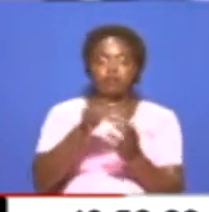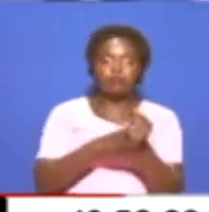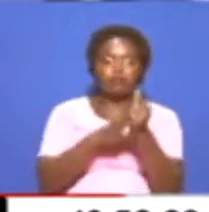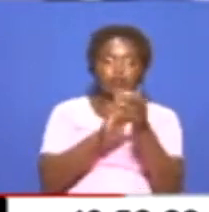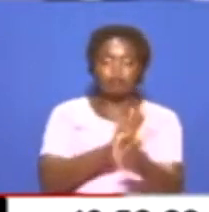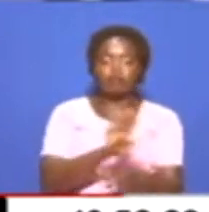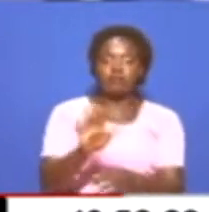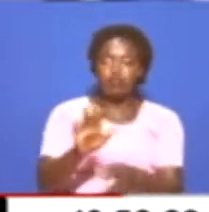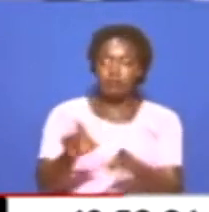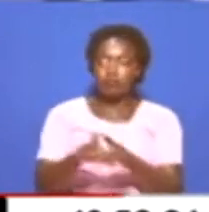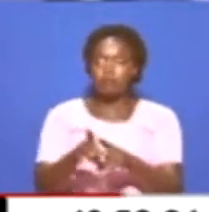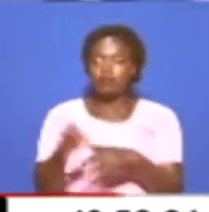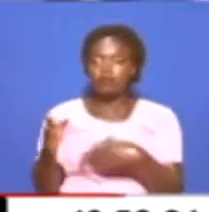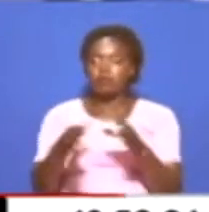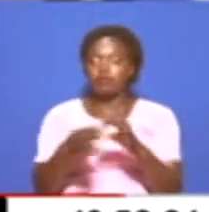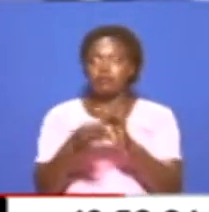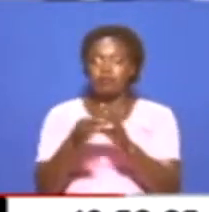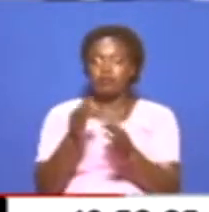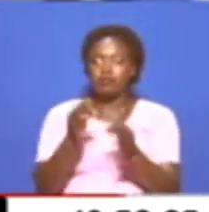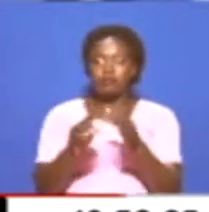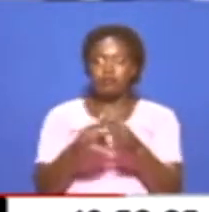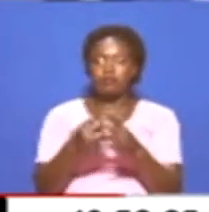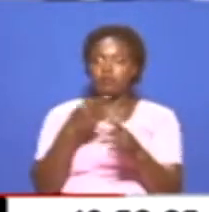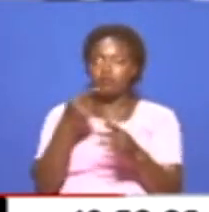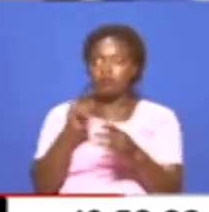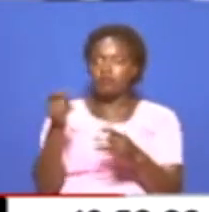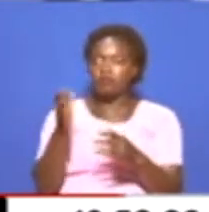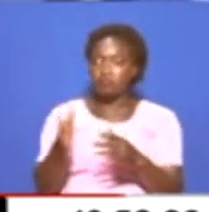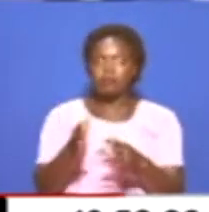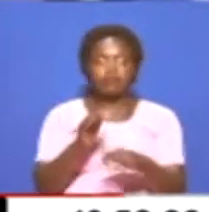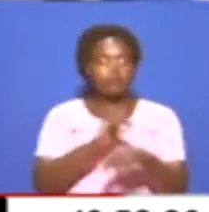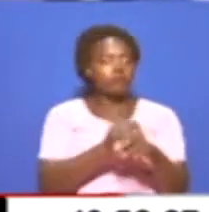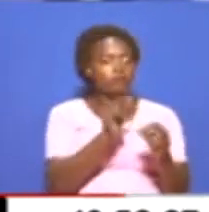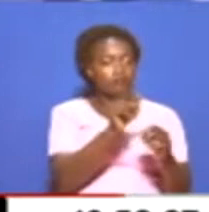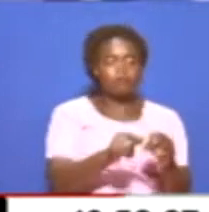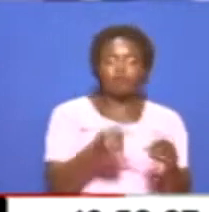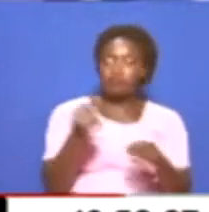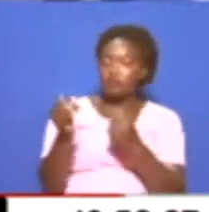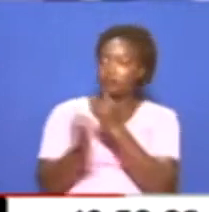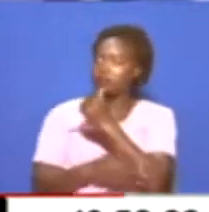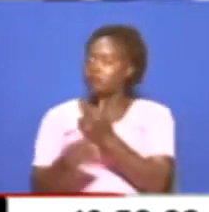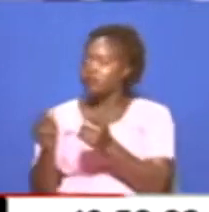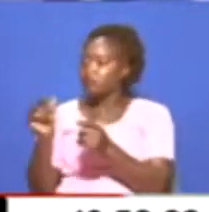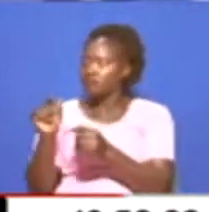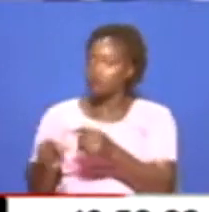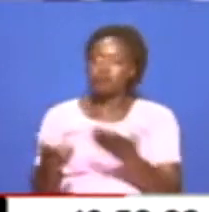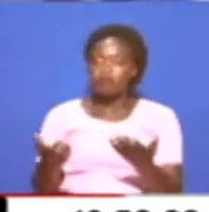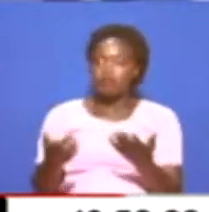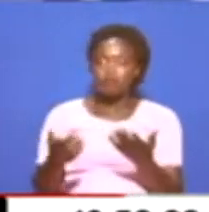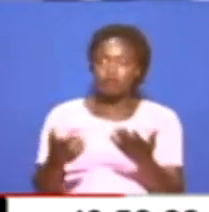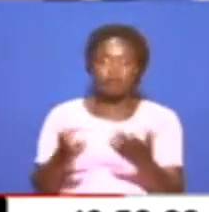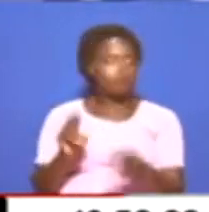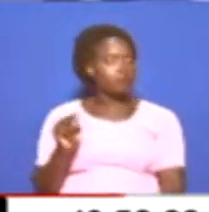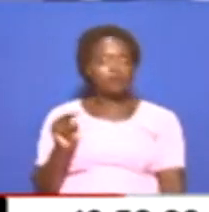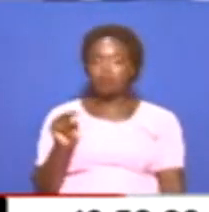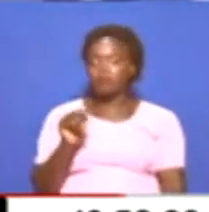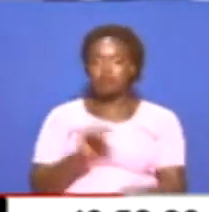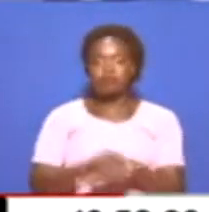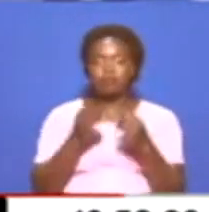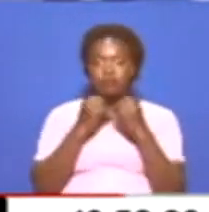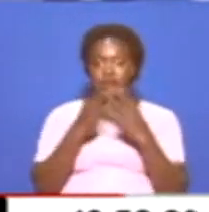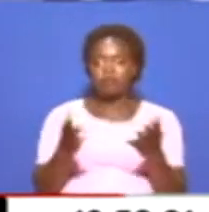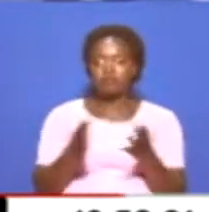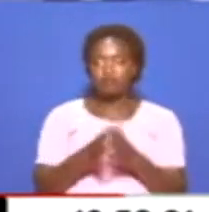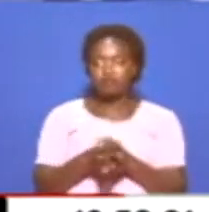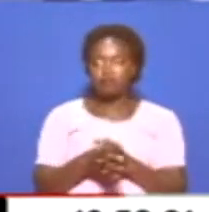as a symbol of unity, when you start now telling Kenyans, this is not a good person, this is not a bad person, that is not the will of our